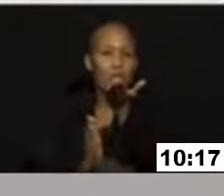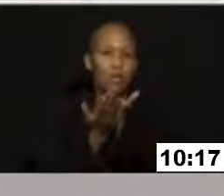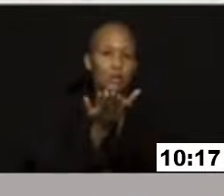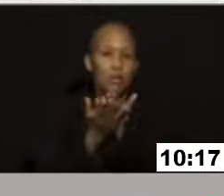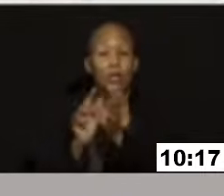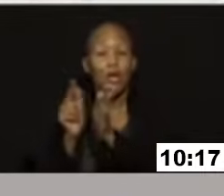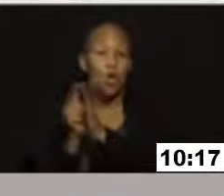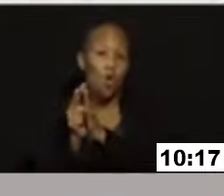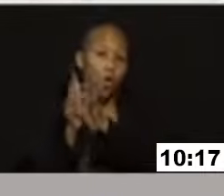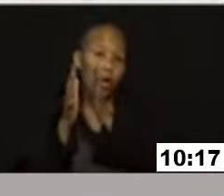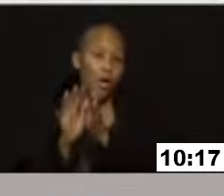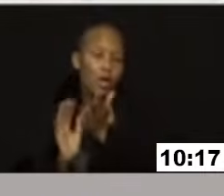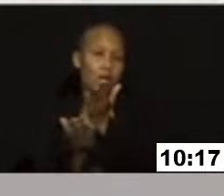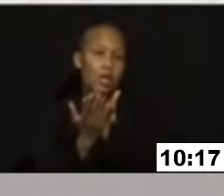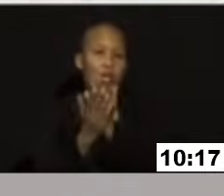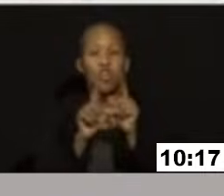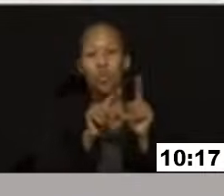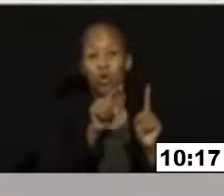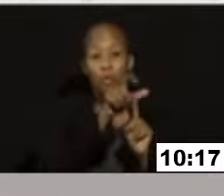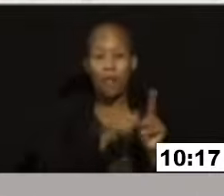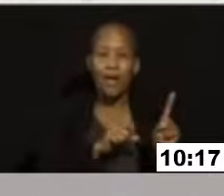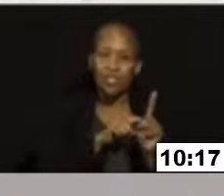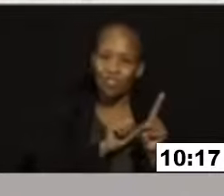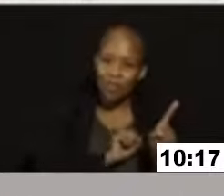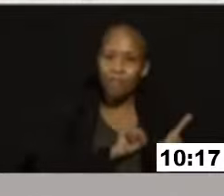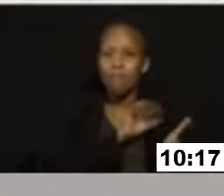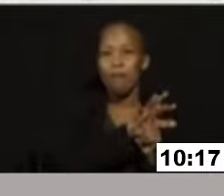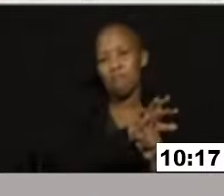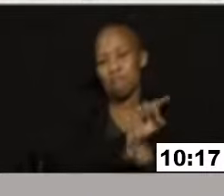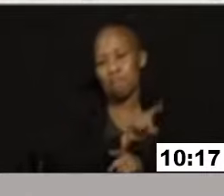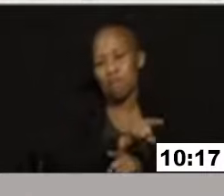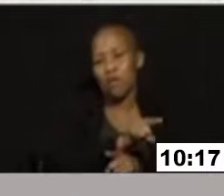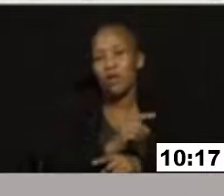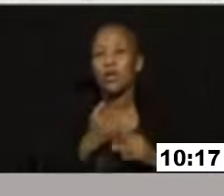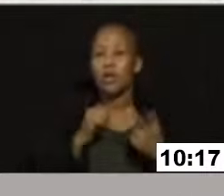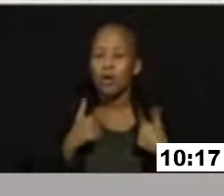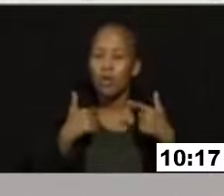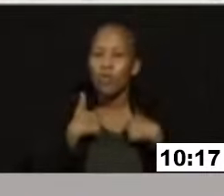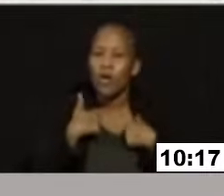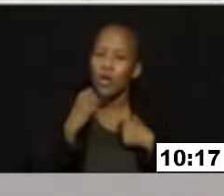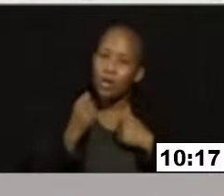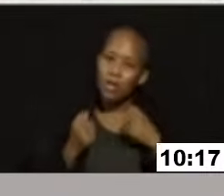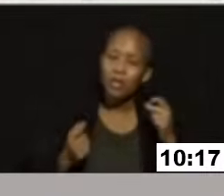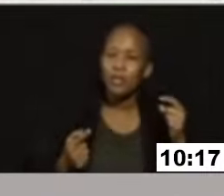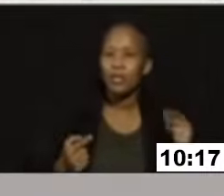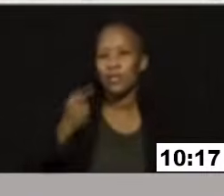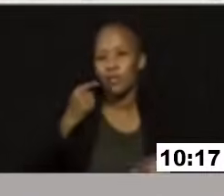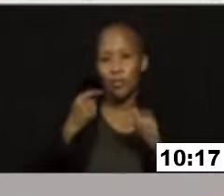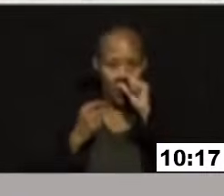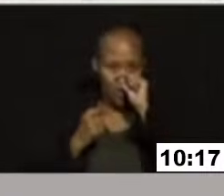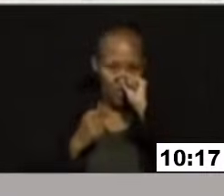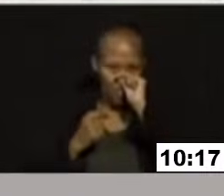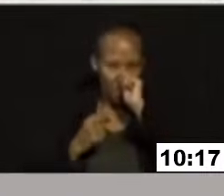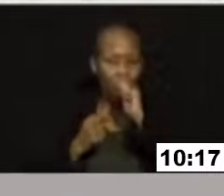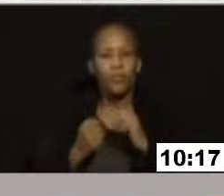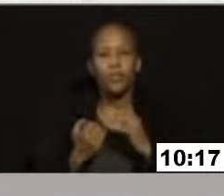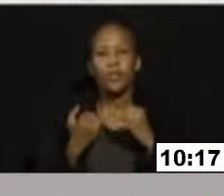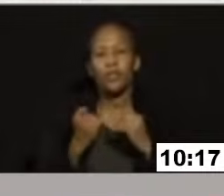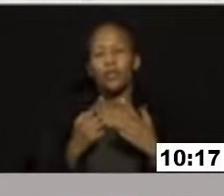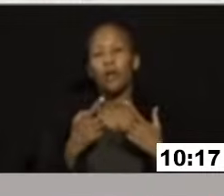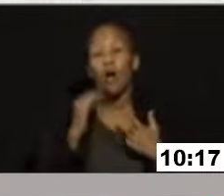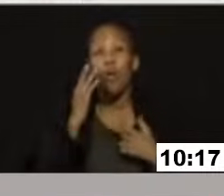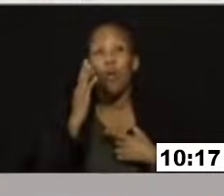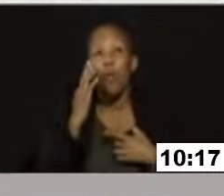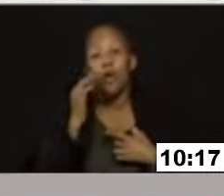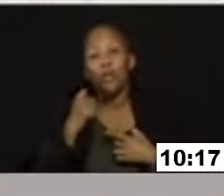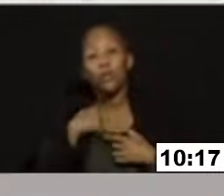the implicated persons, setting out those averments that we dispute in Advocate Ngcuka's statement. And then when you look